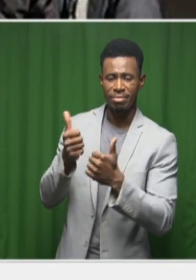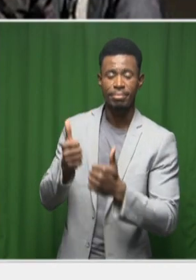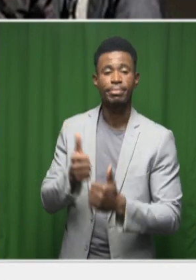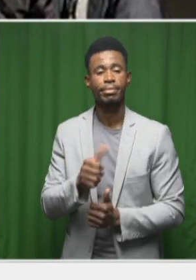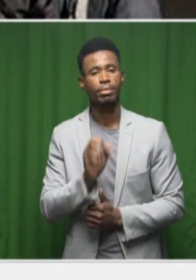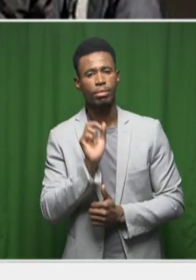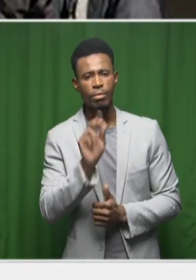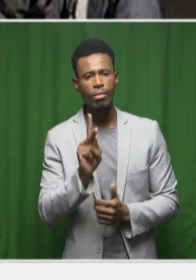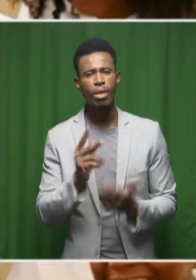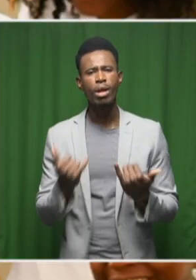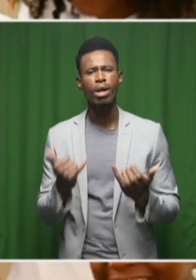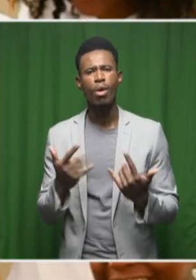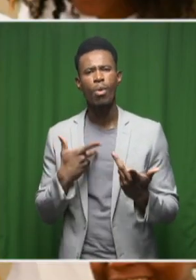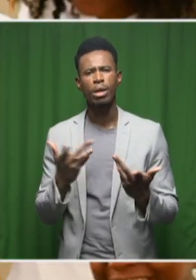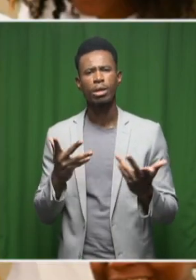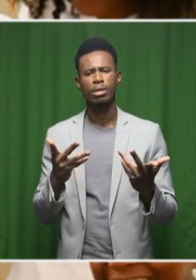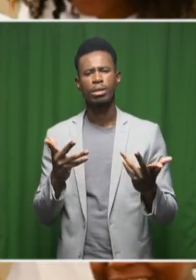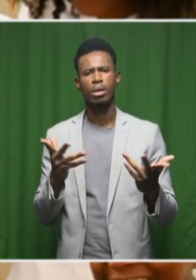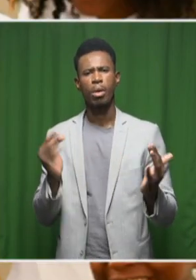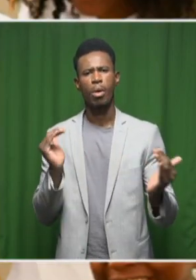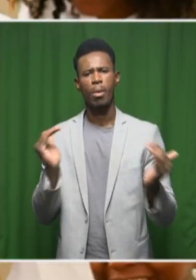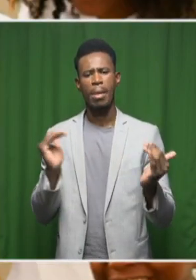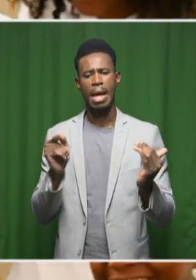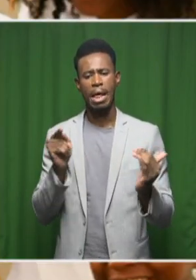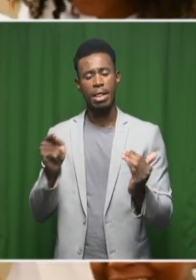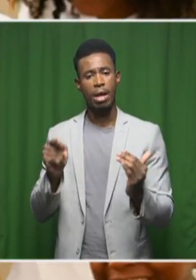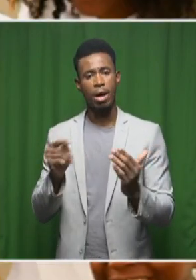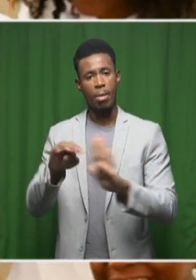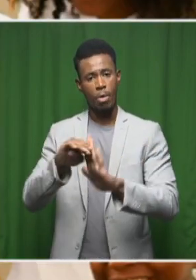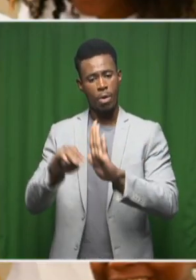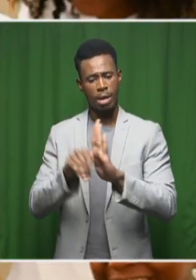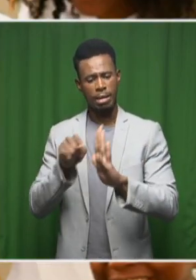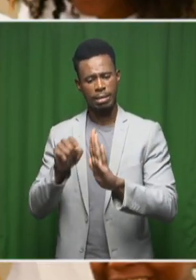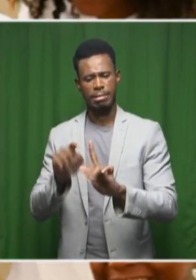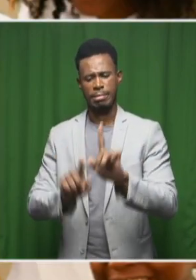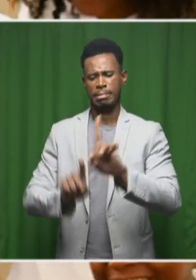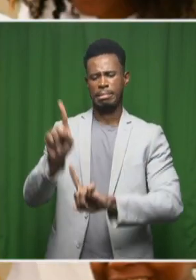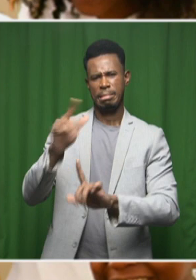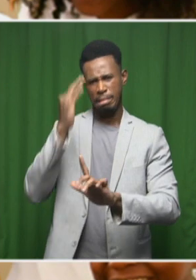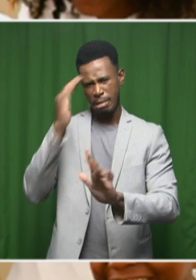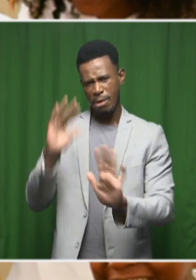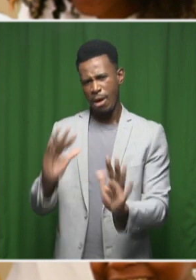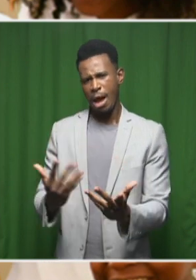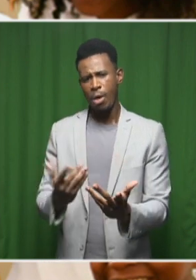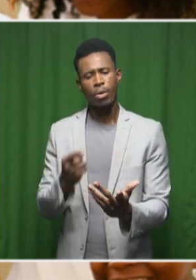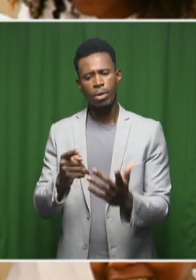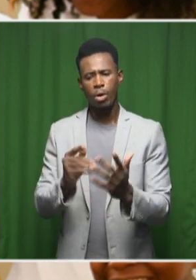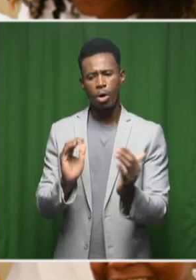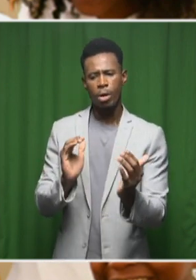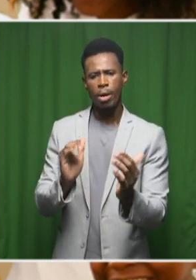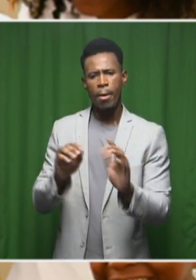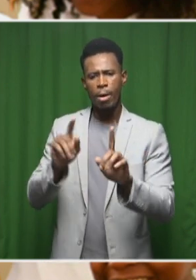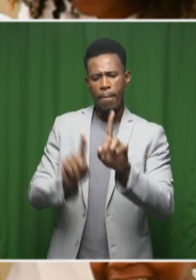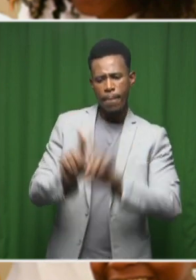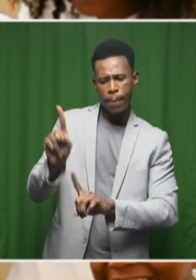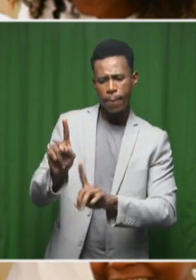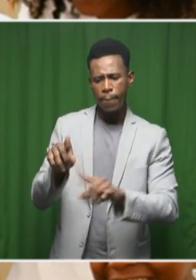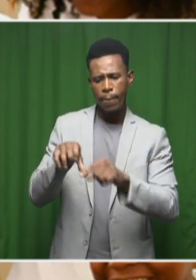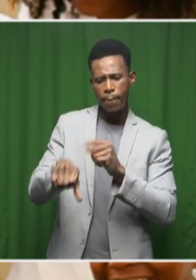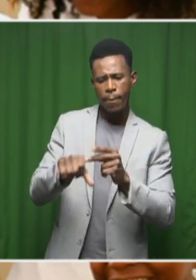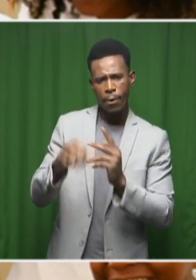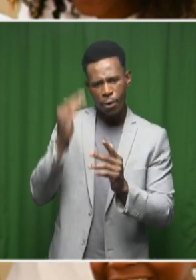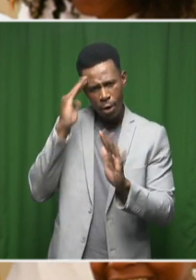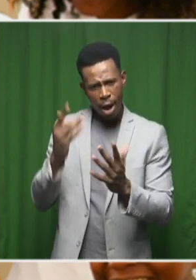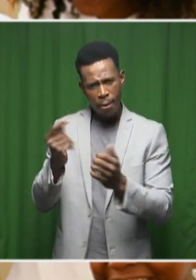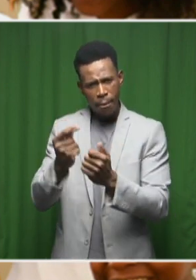about measuring the success of a program of this nature. How do you even begin to measure it? Hence, it can